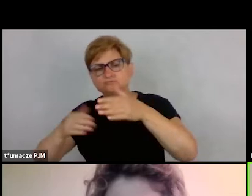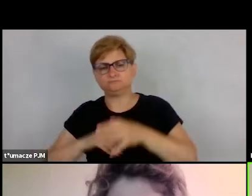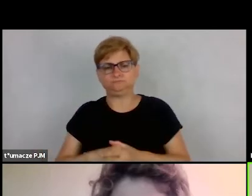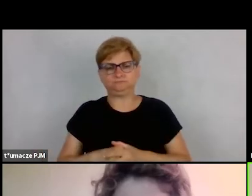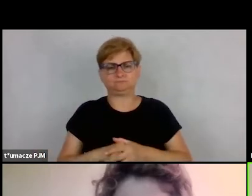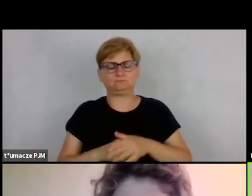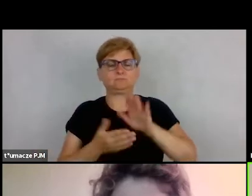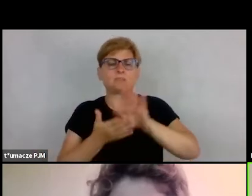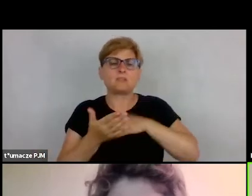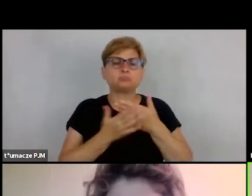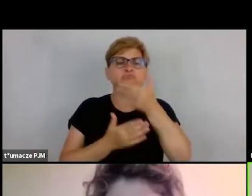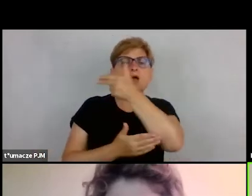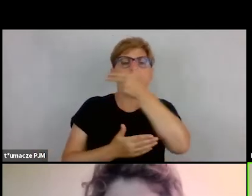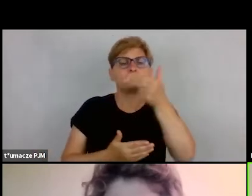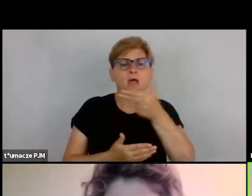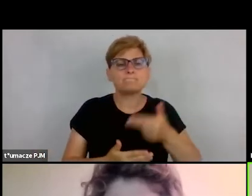so